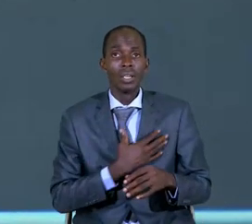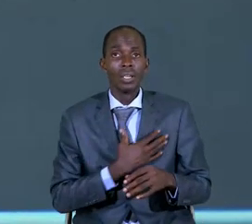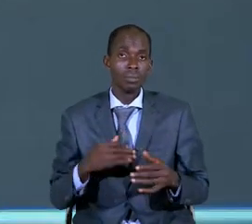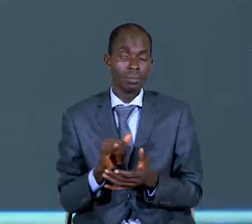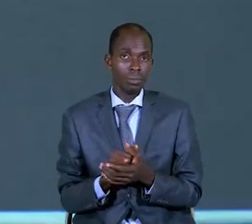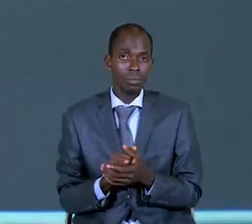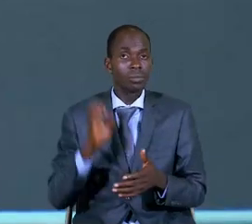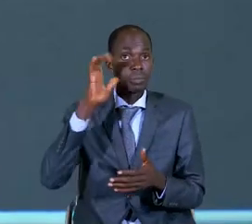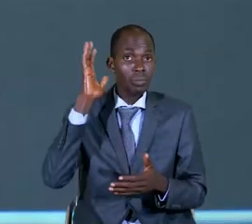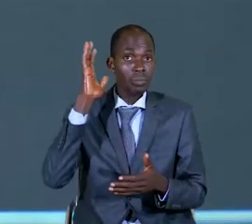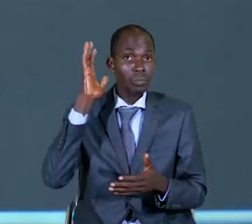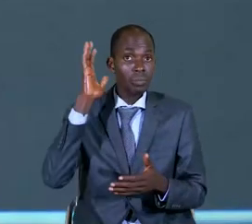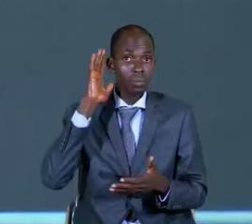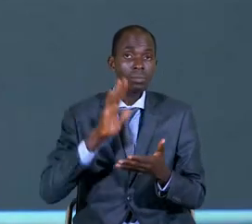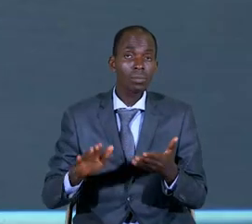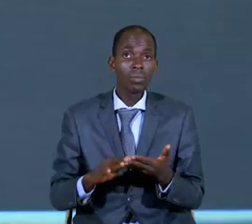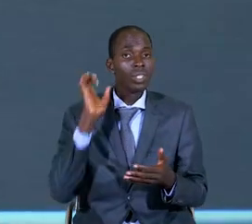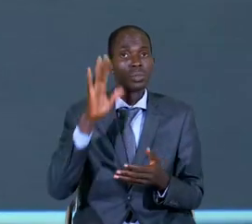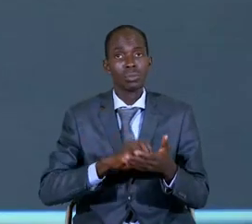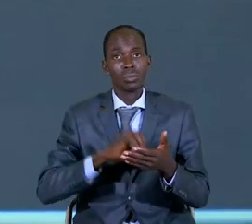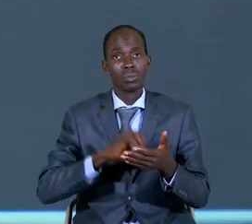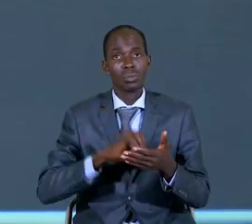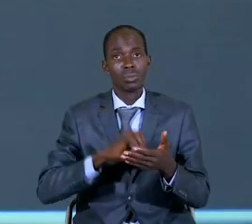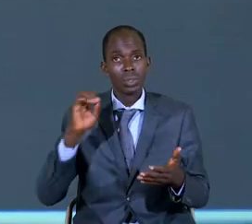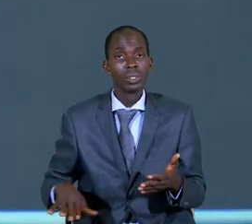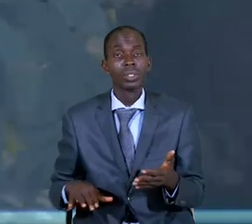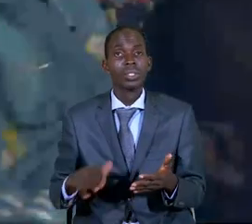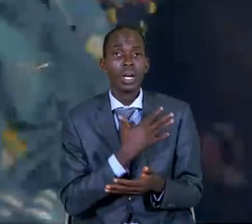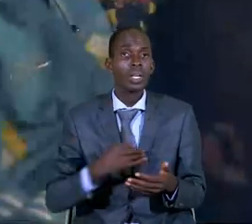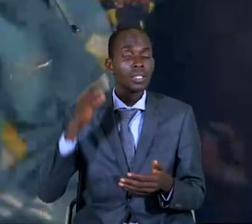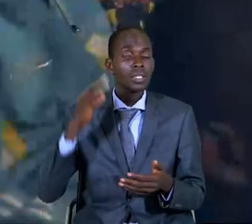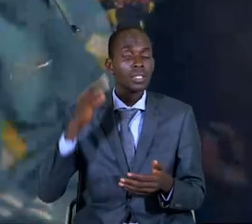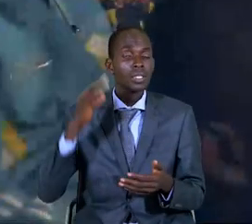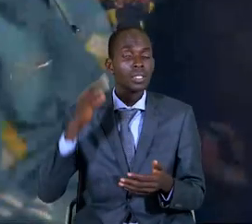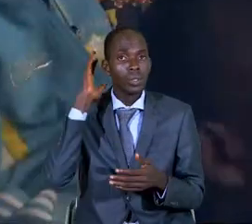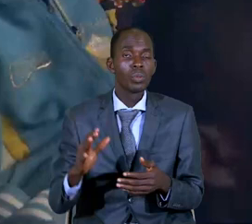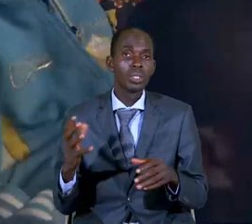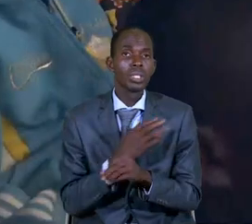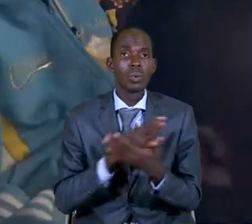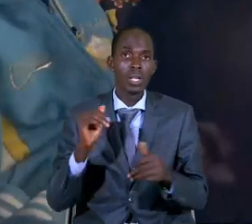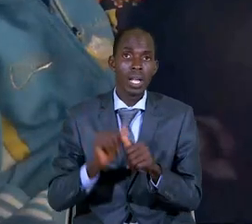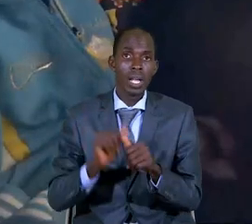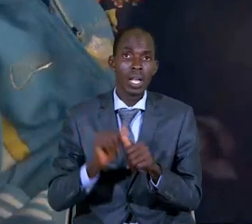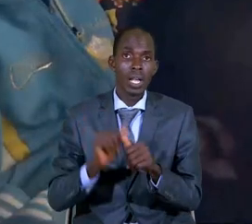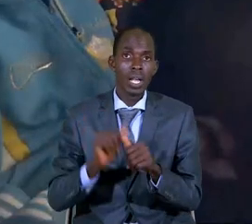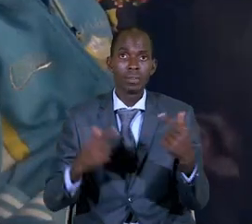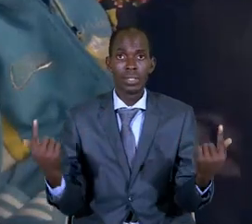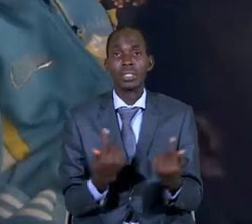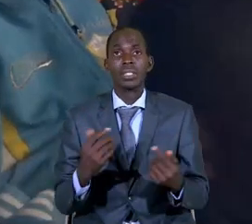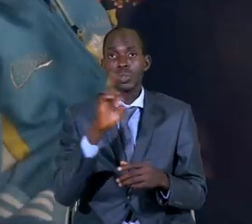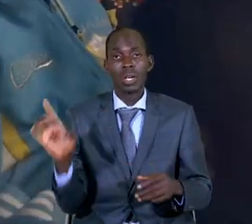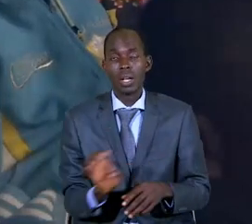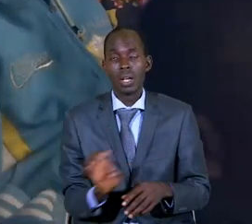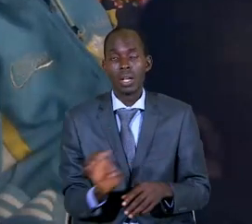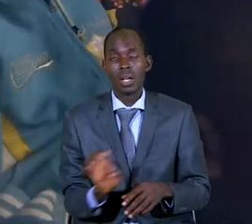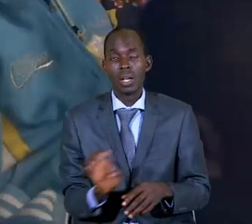will forgive, he will blot out, he will cleanse away every sin you ever committed in your